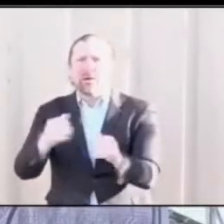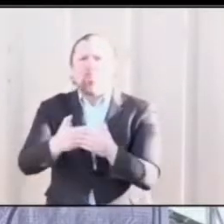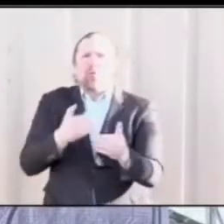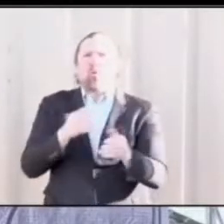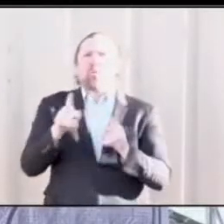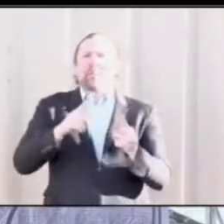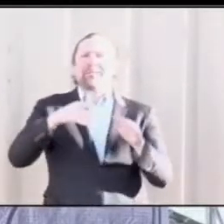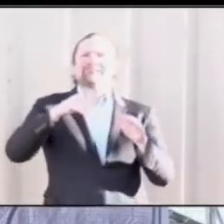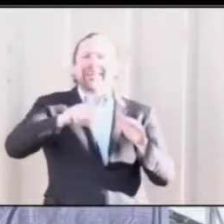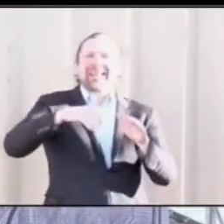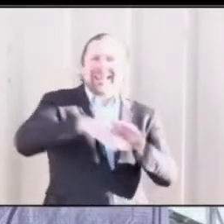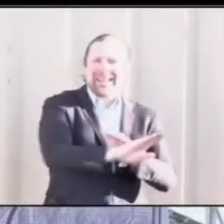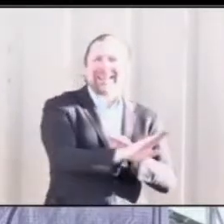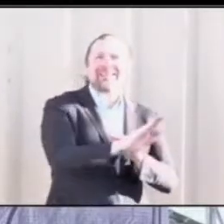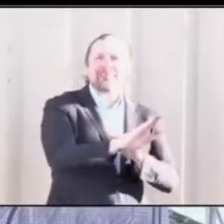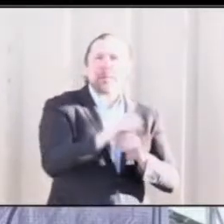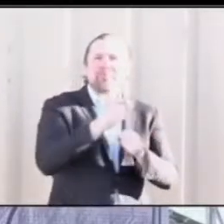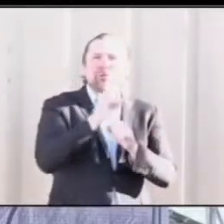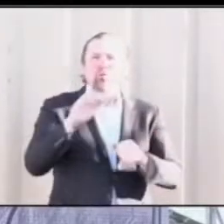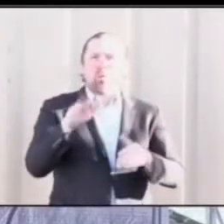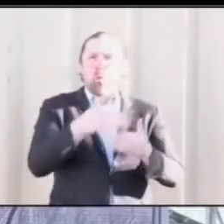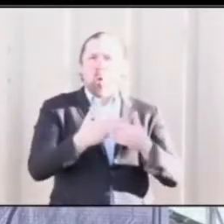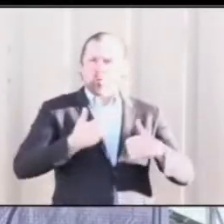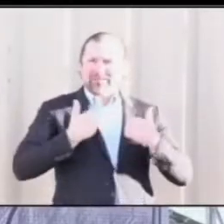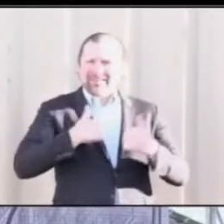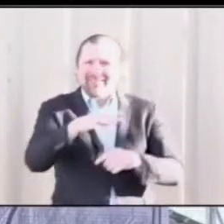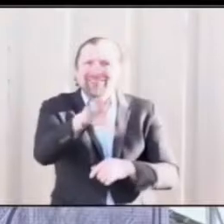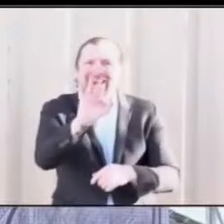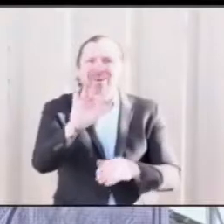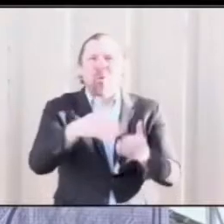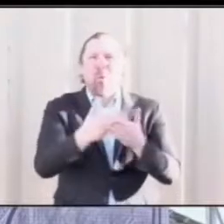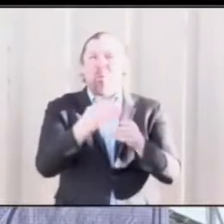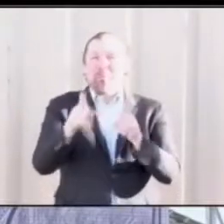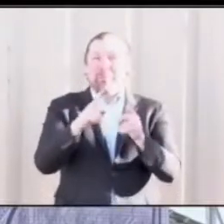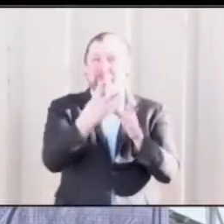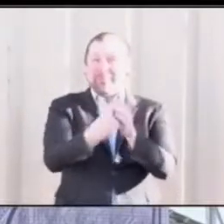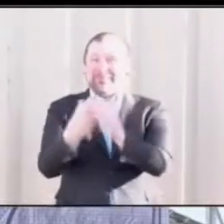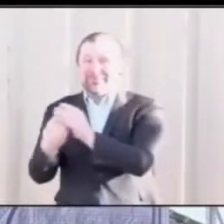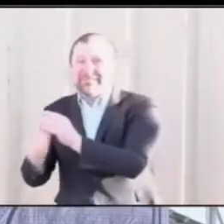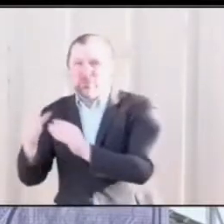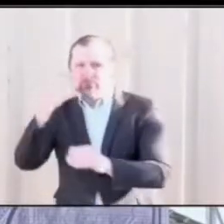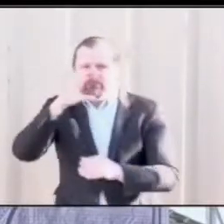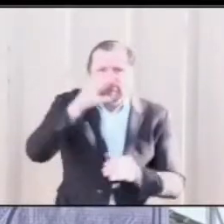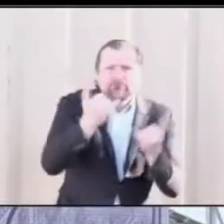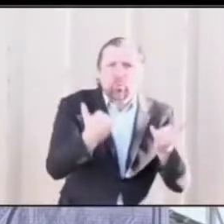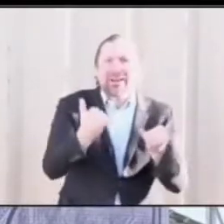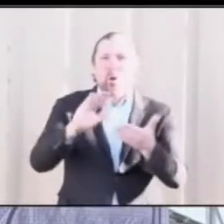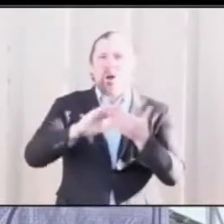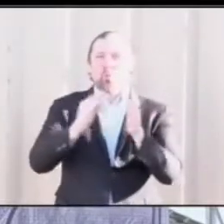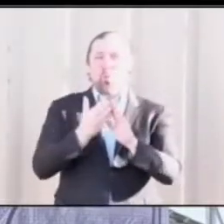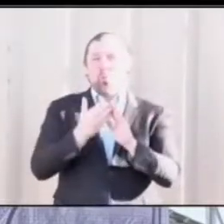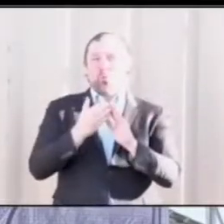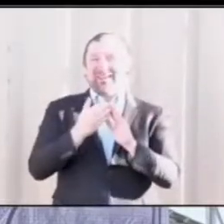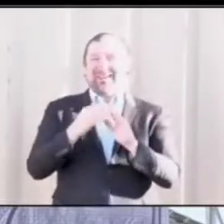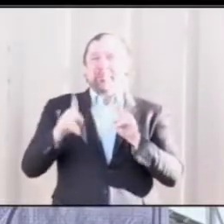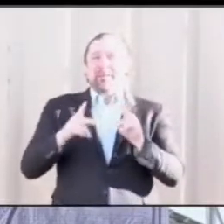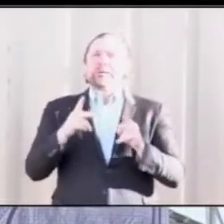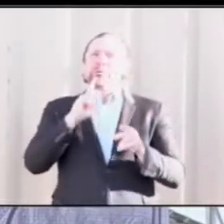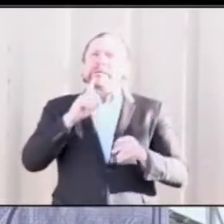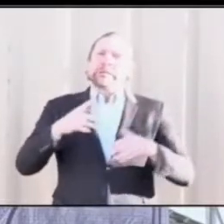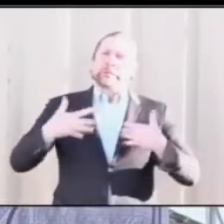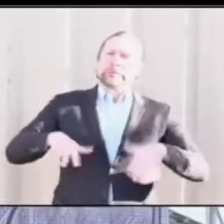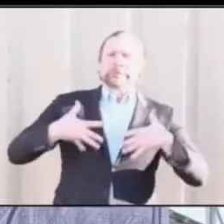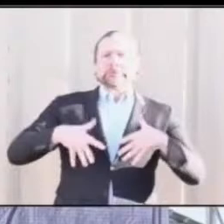entry and to ensure that every resident is accounted for. I know that community members are very anxious to return to their